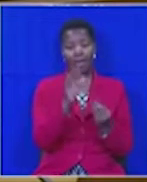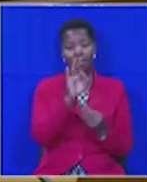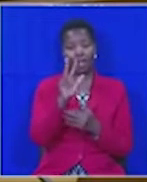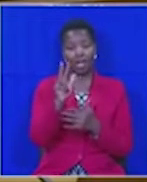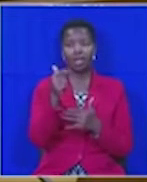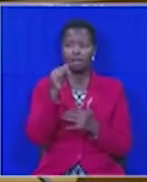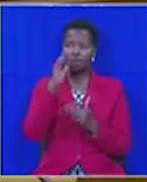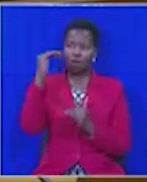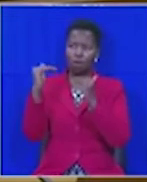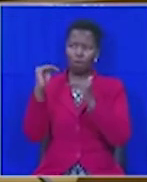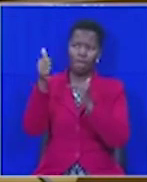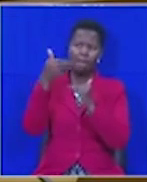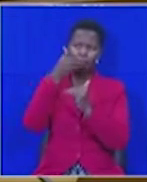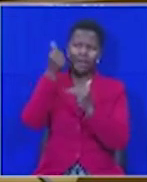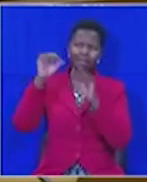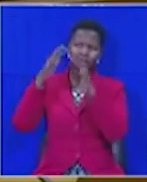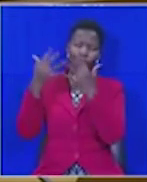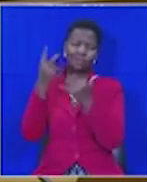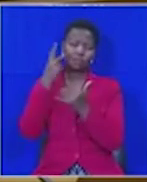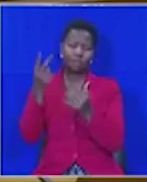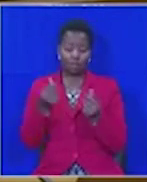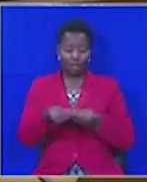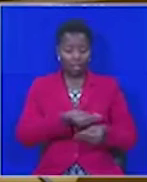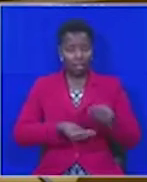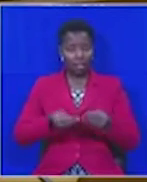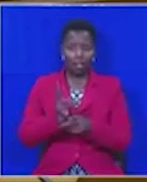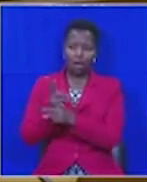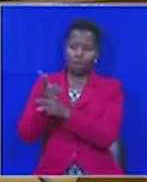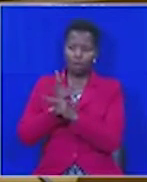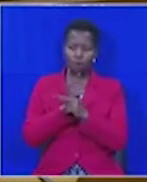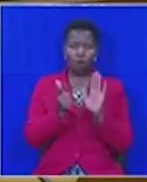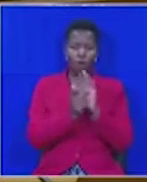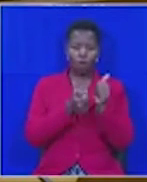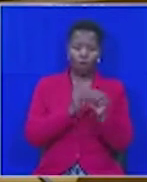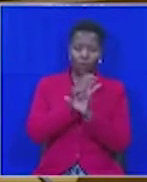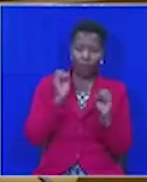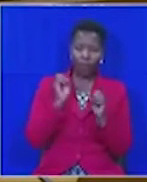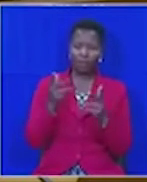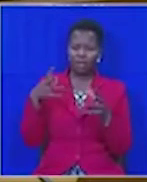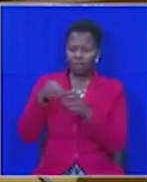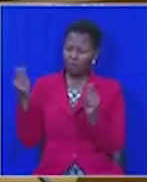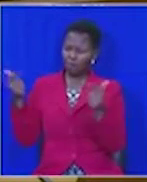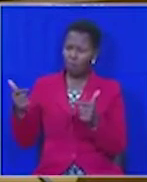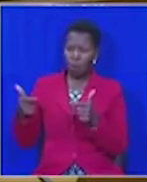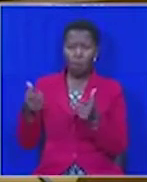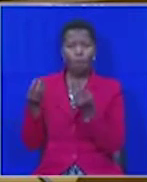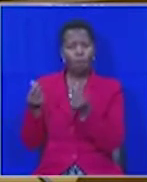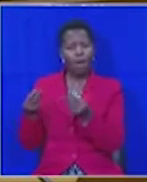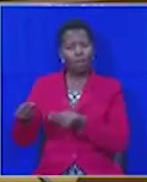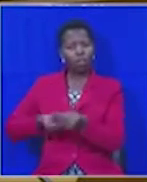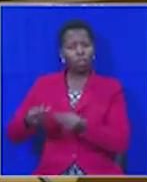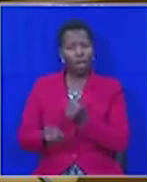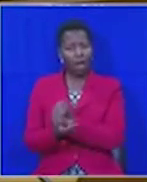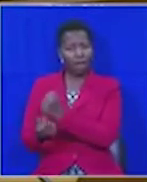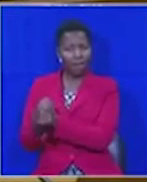world as we realized fighting corruption, money laundering, financial terrorism, and illicit financial flows requires